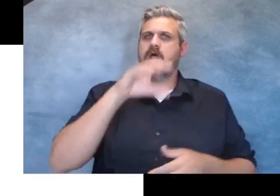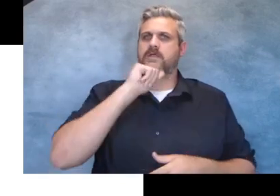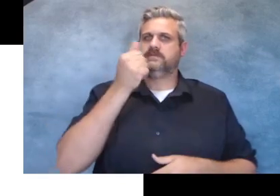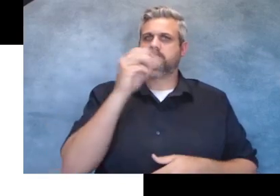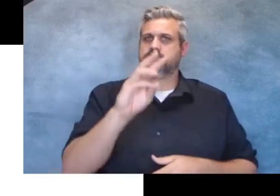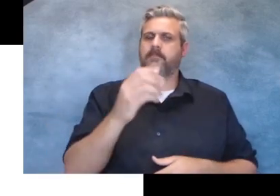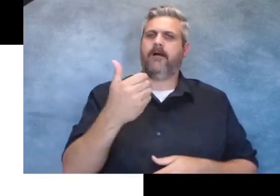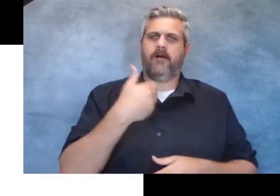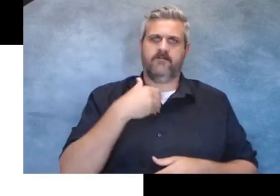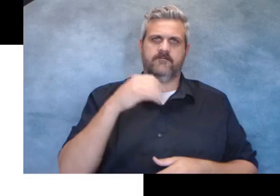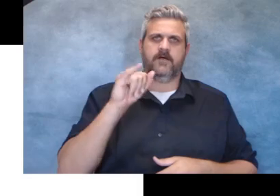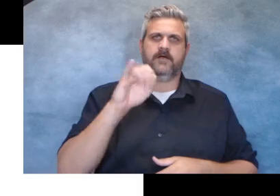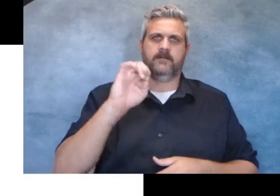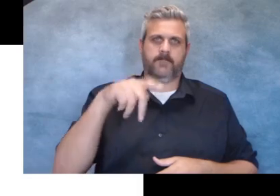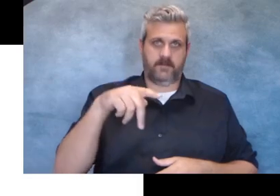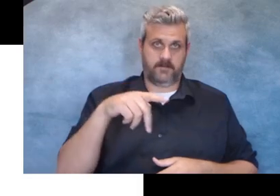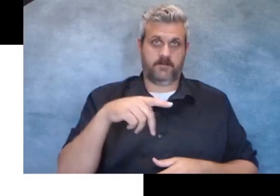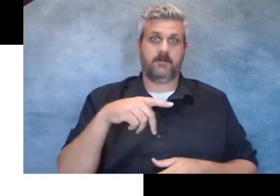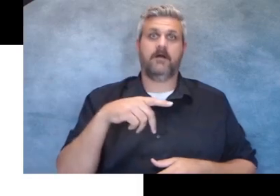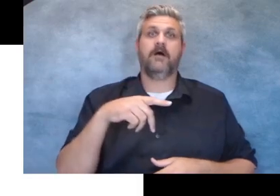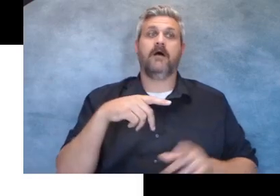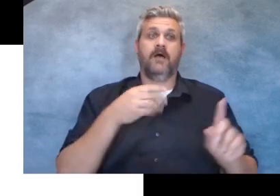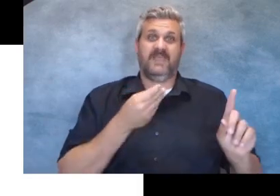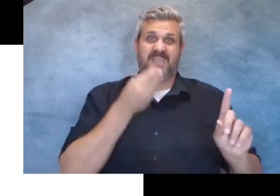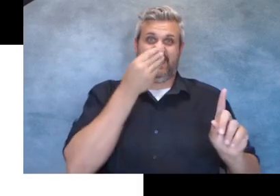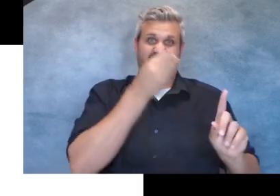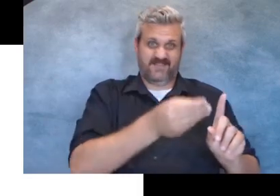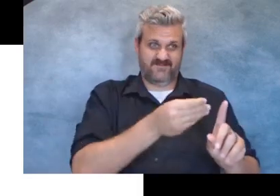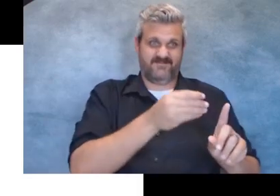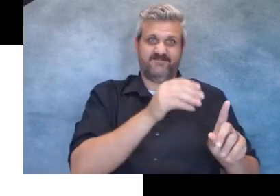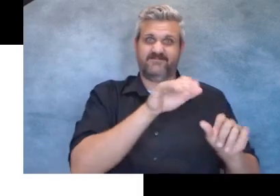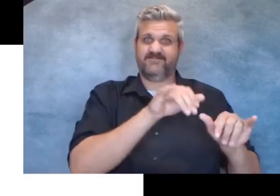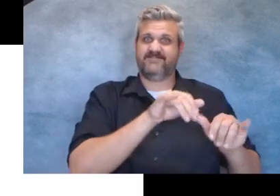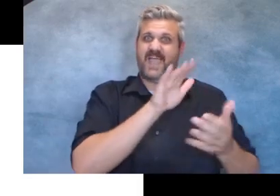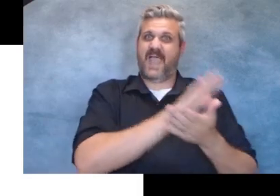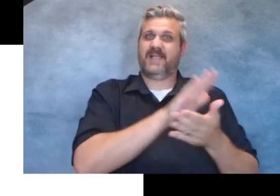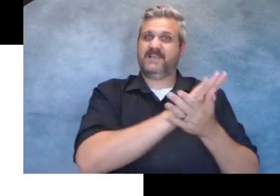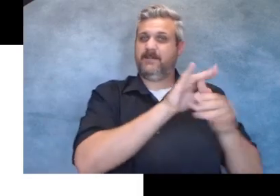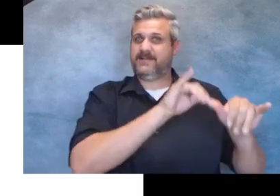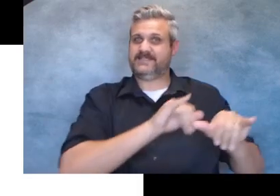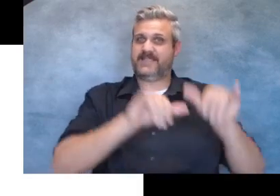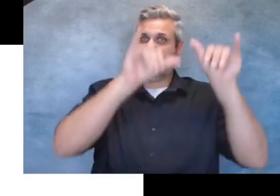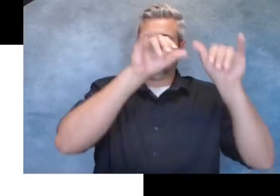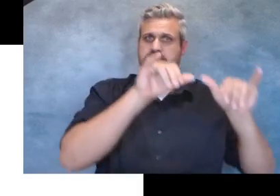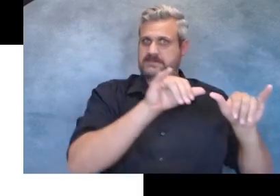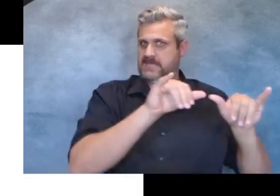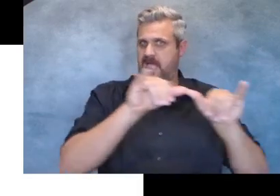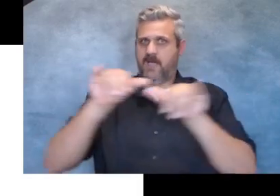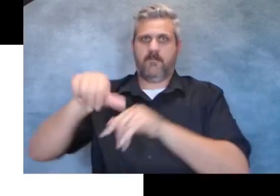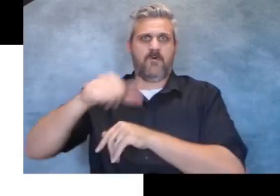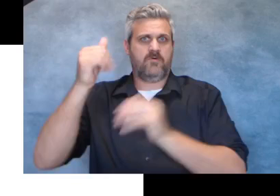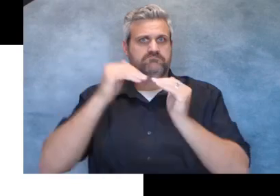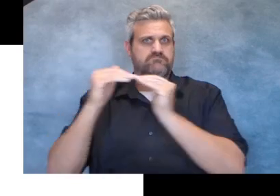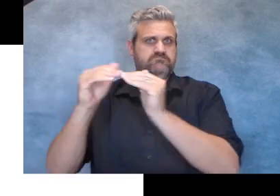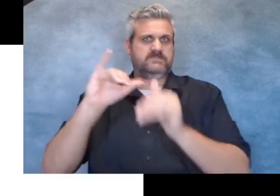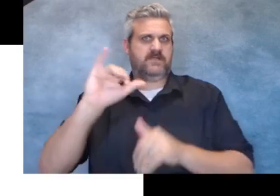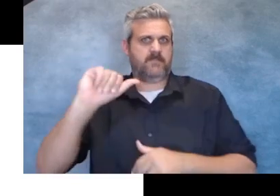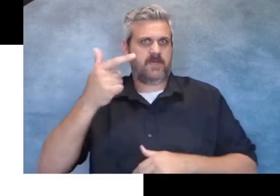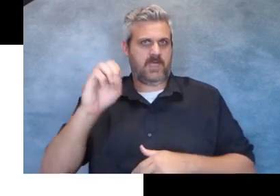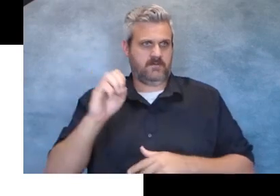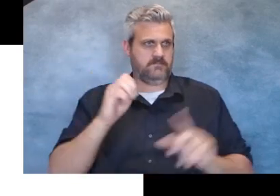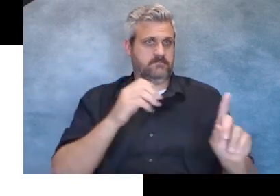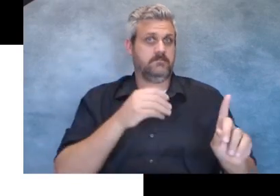with an IEP. When given the same grade level academic standard as his same age peers, the student would be